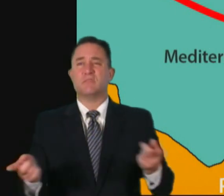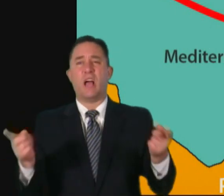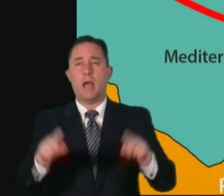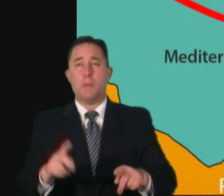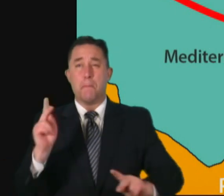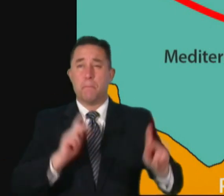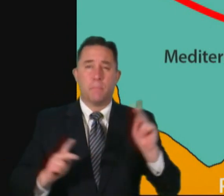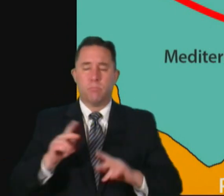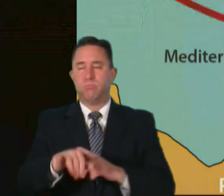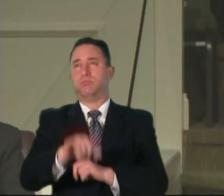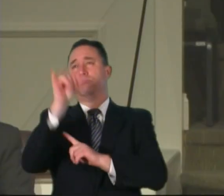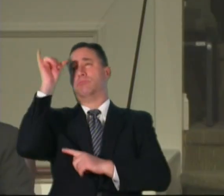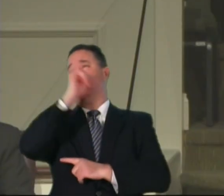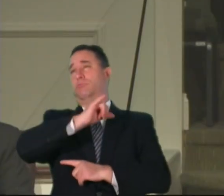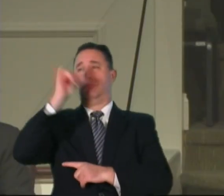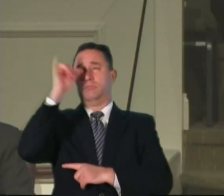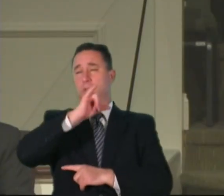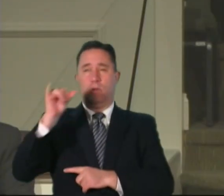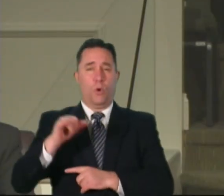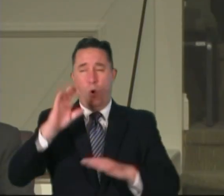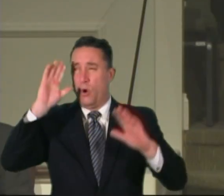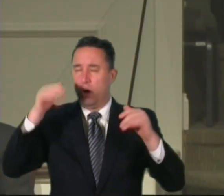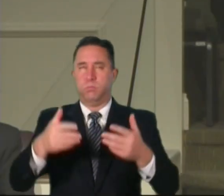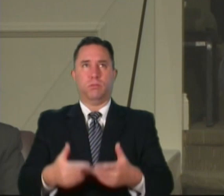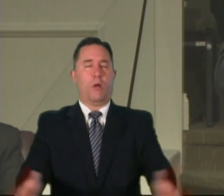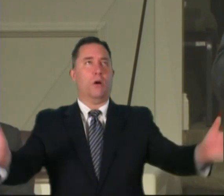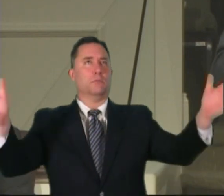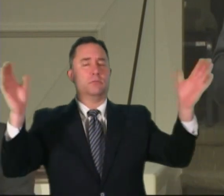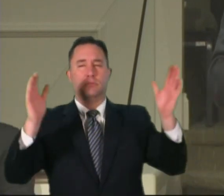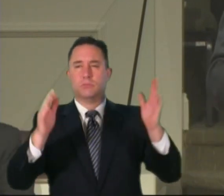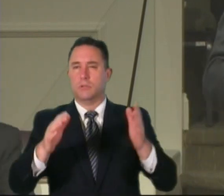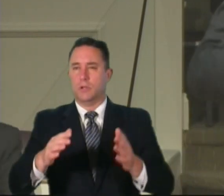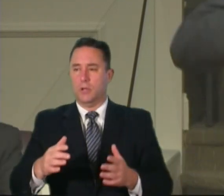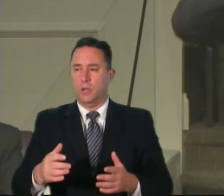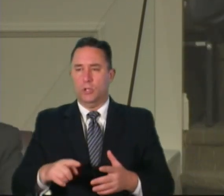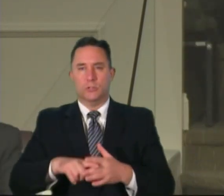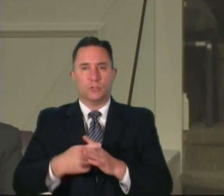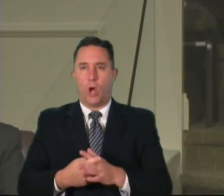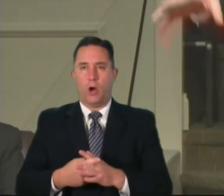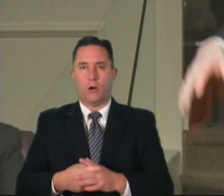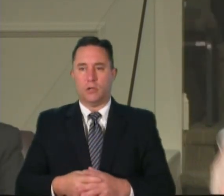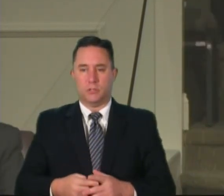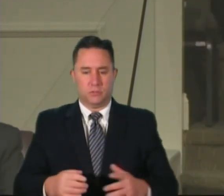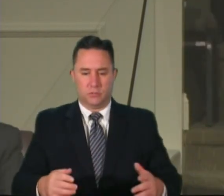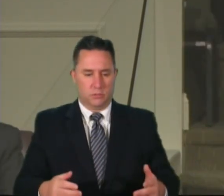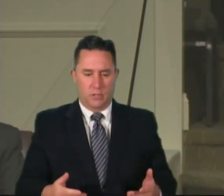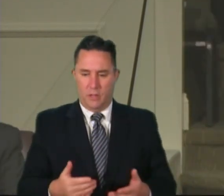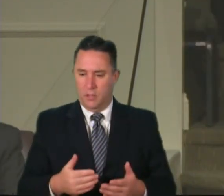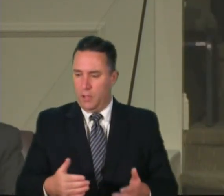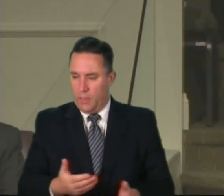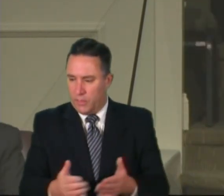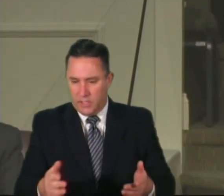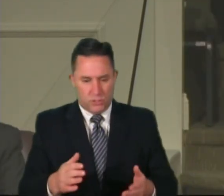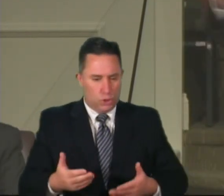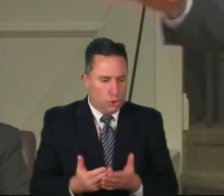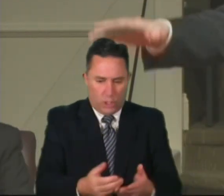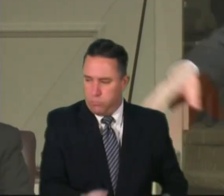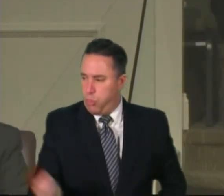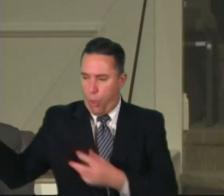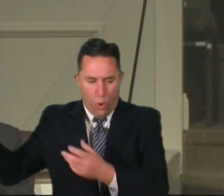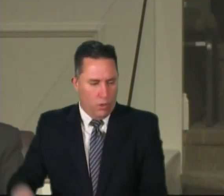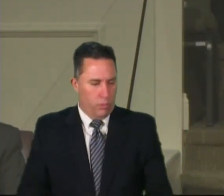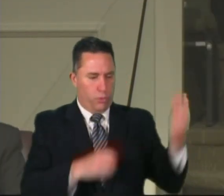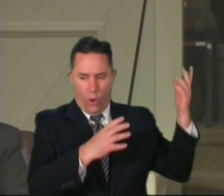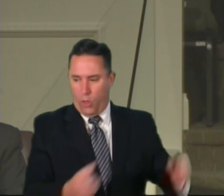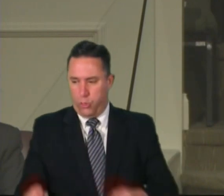The people were overwhelmed. They lost hope. We find that they began to throw over the tackling of the ship. They lost a lot of their